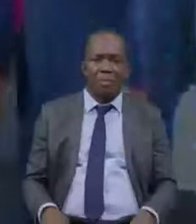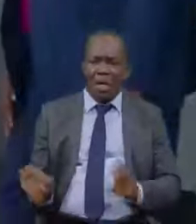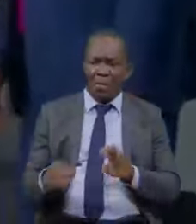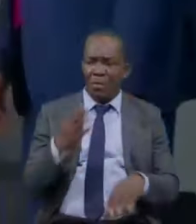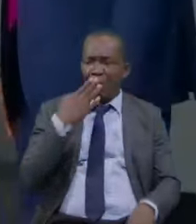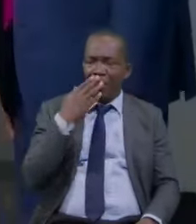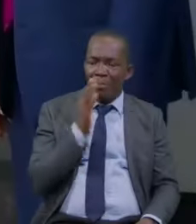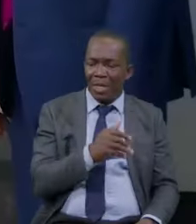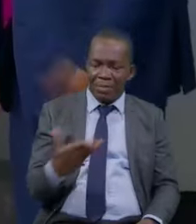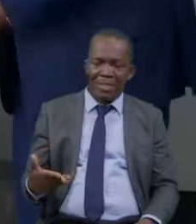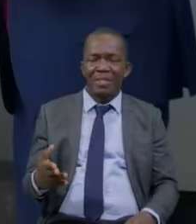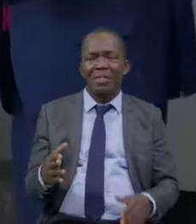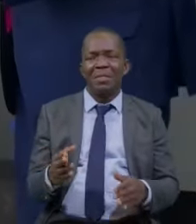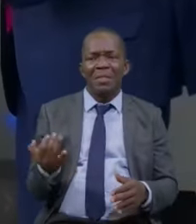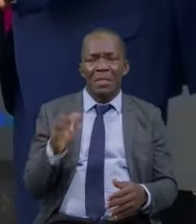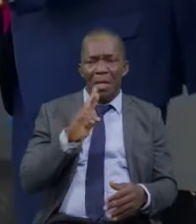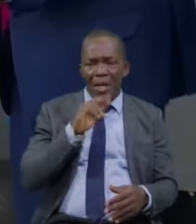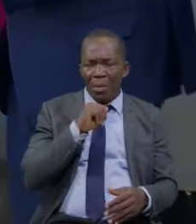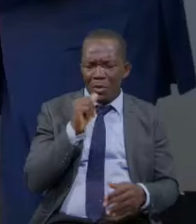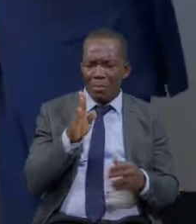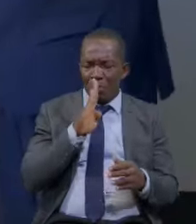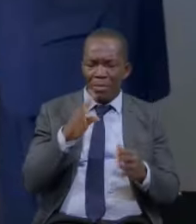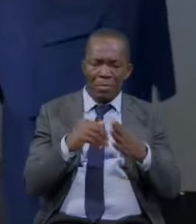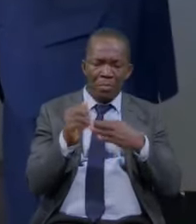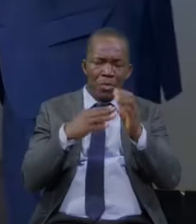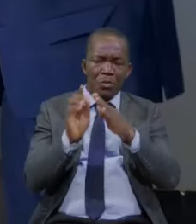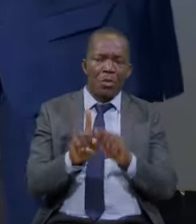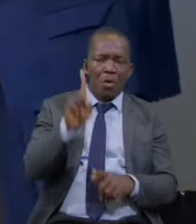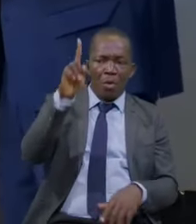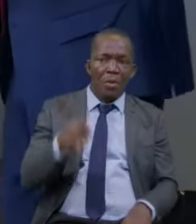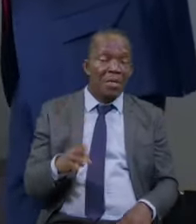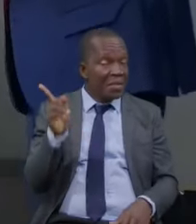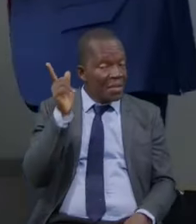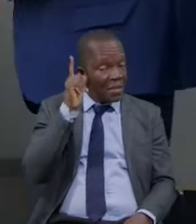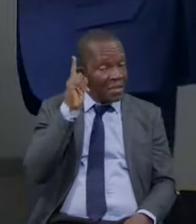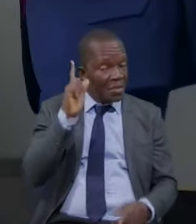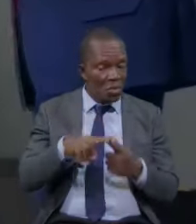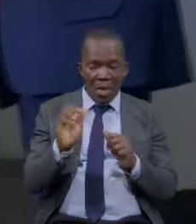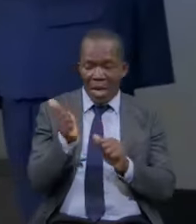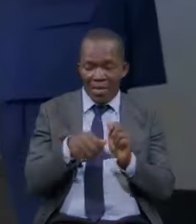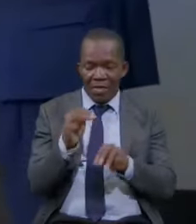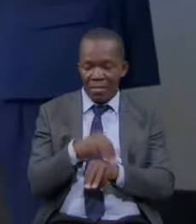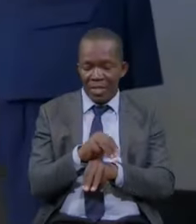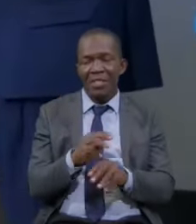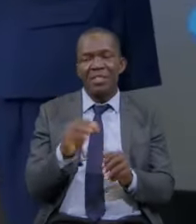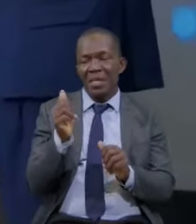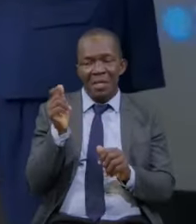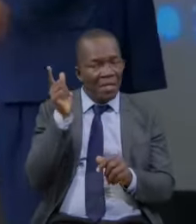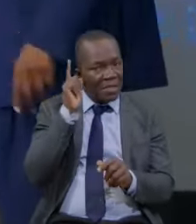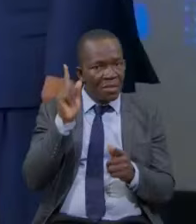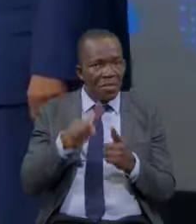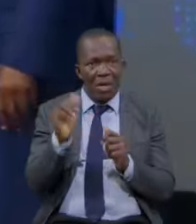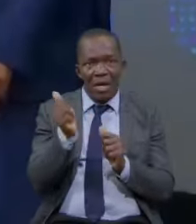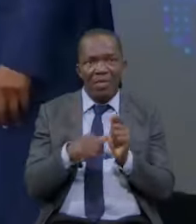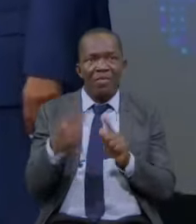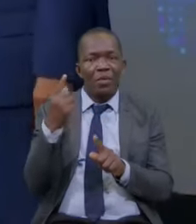built up. They listen to every message, they listen to every word, but they're still the same, as weak as ever. The